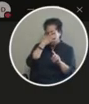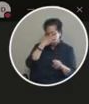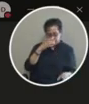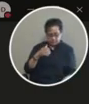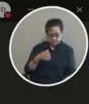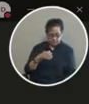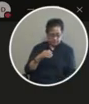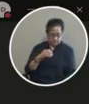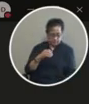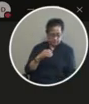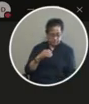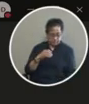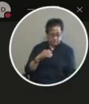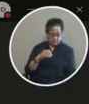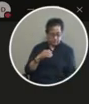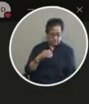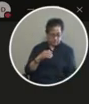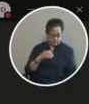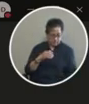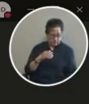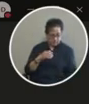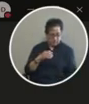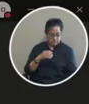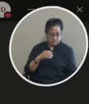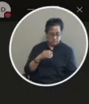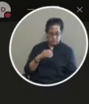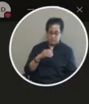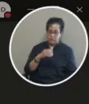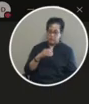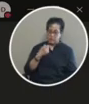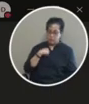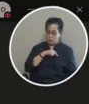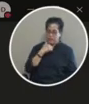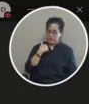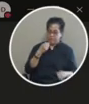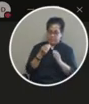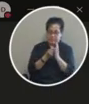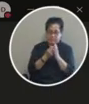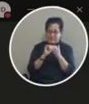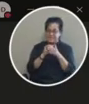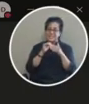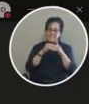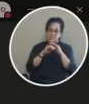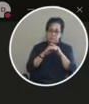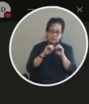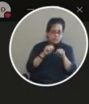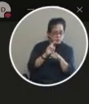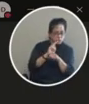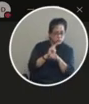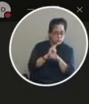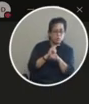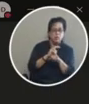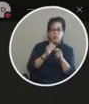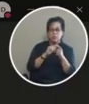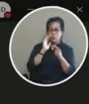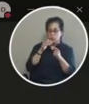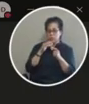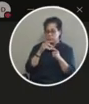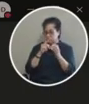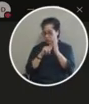if we don't look at ways like that where there's revenue that's accessible like that, then we will look at cutting